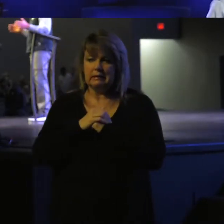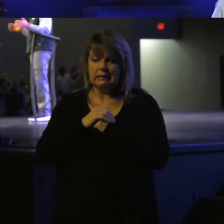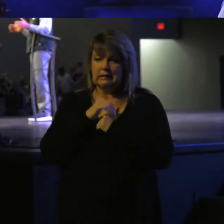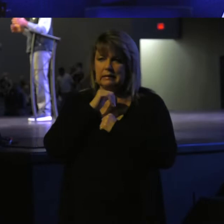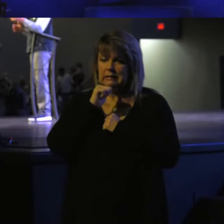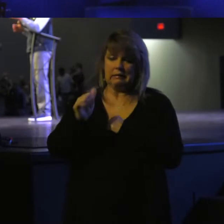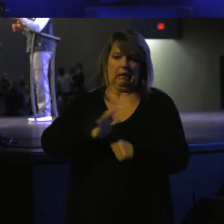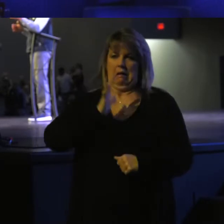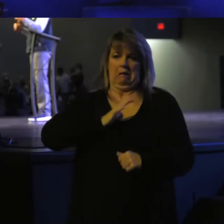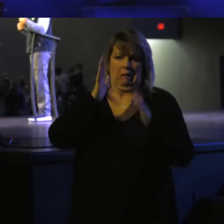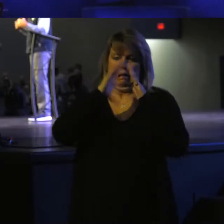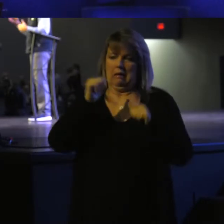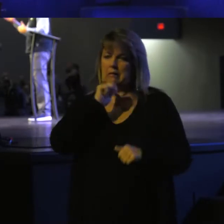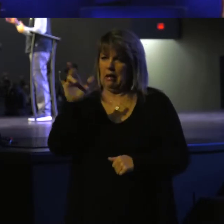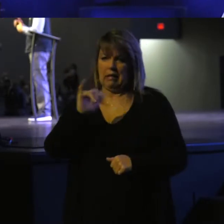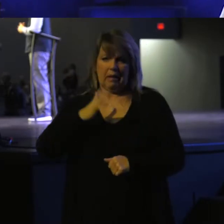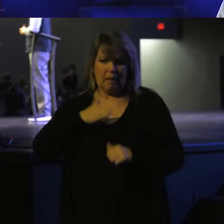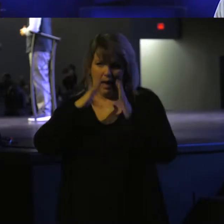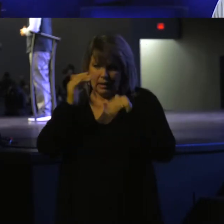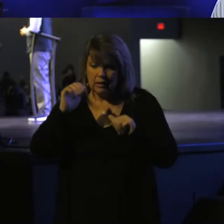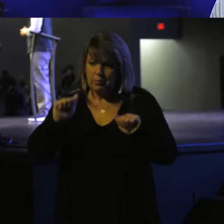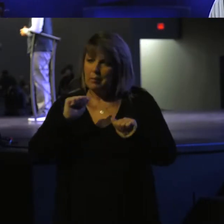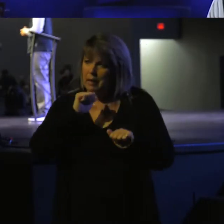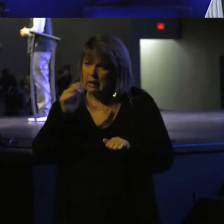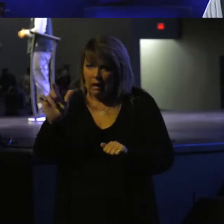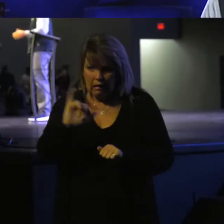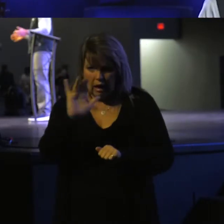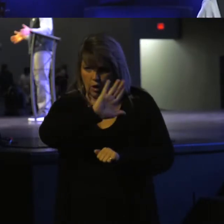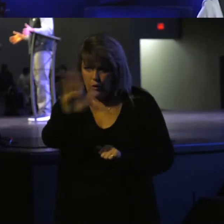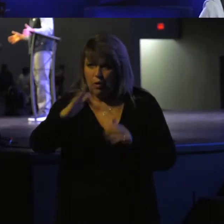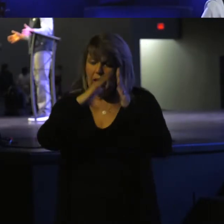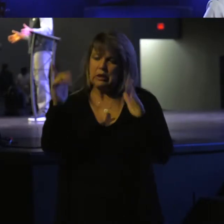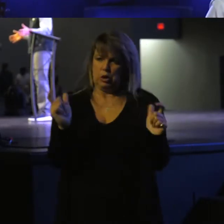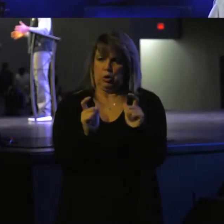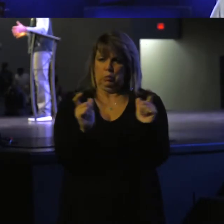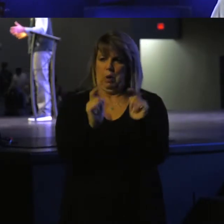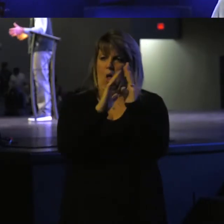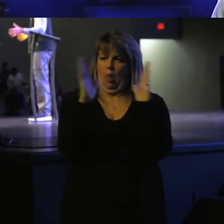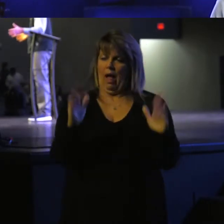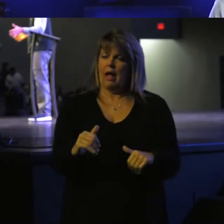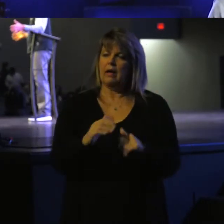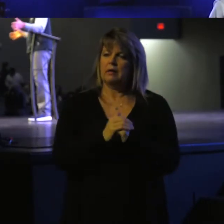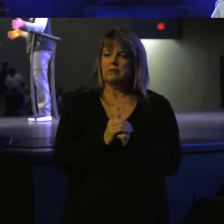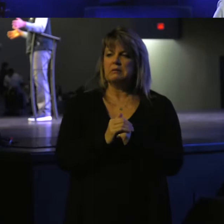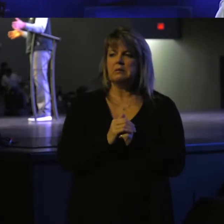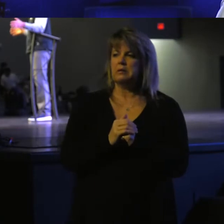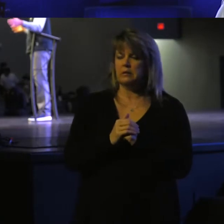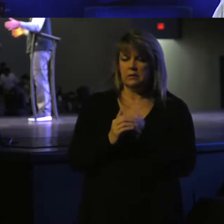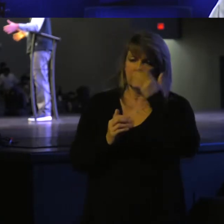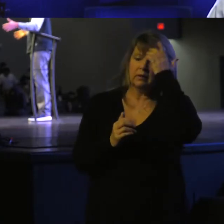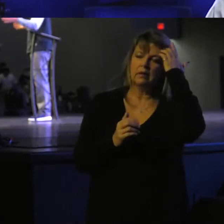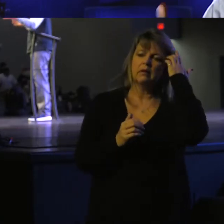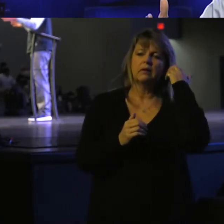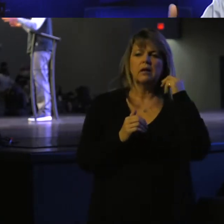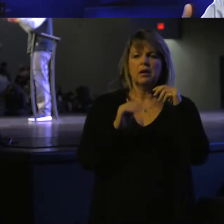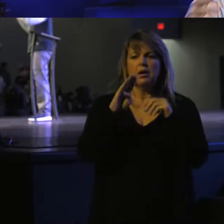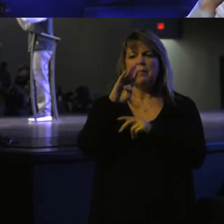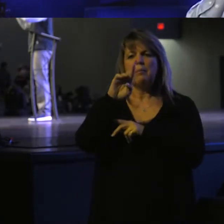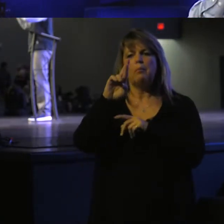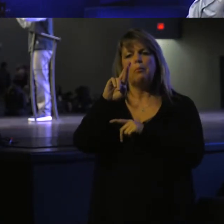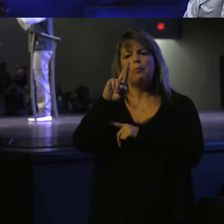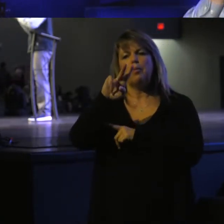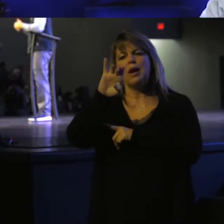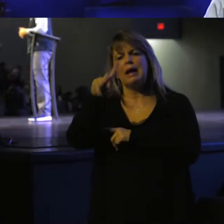terribly elaborate house. It's not like my house, probably not like your house. It's a rather small house, adequate, brick, 2